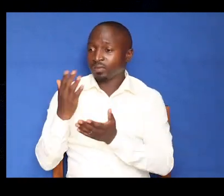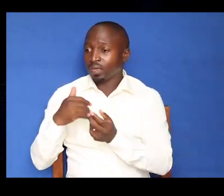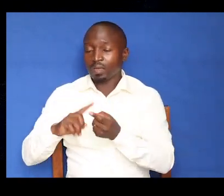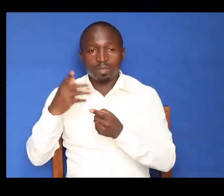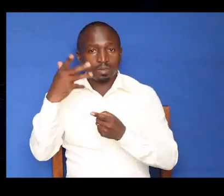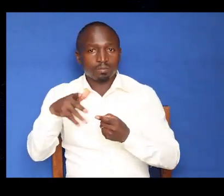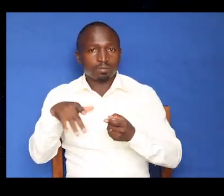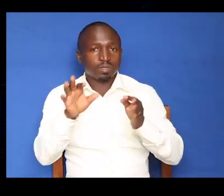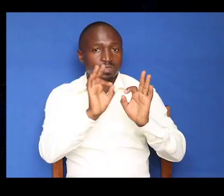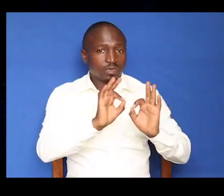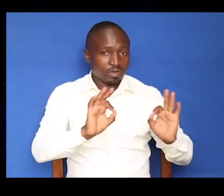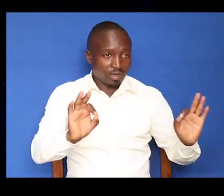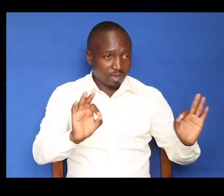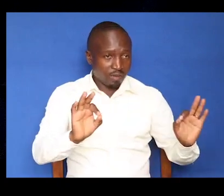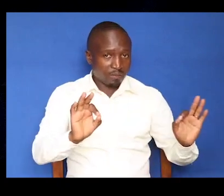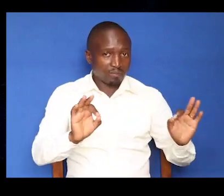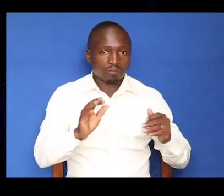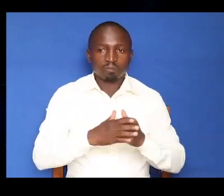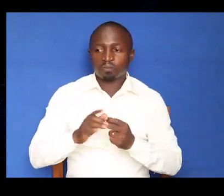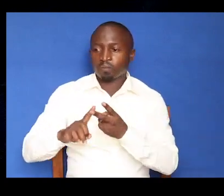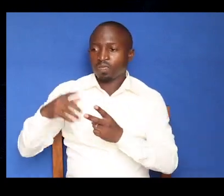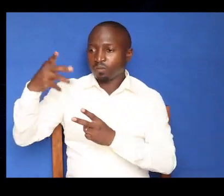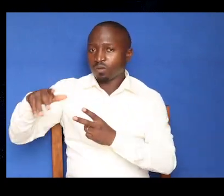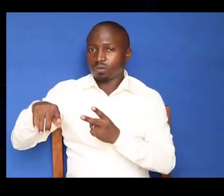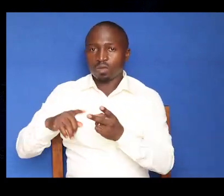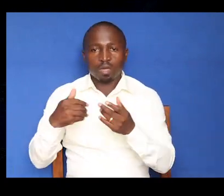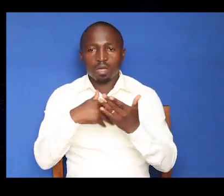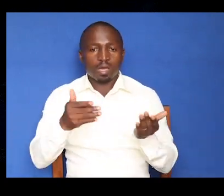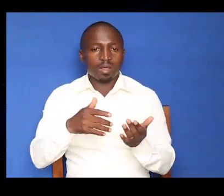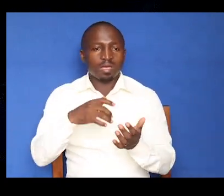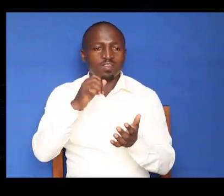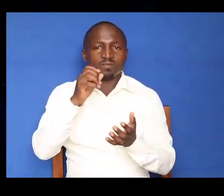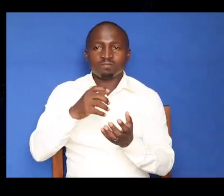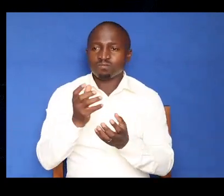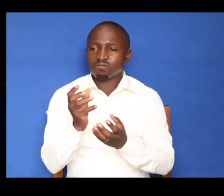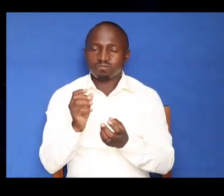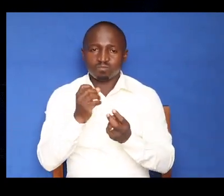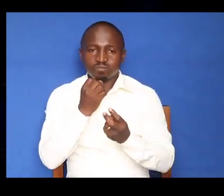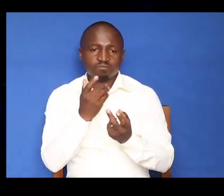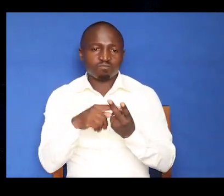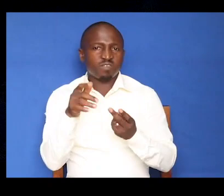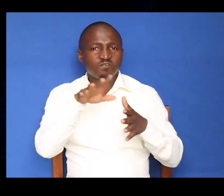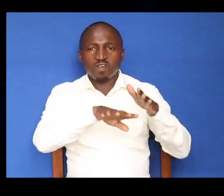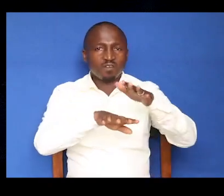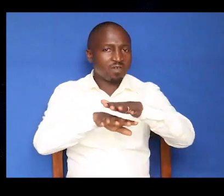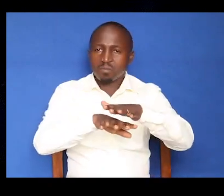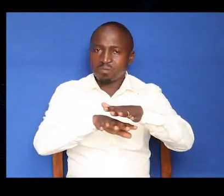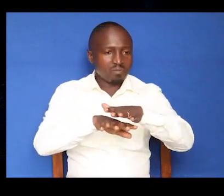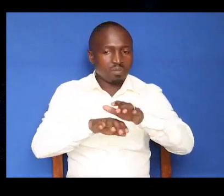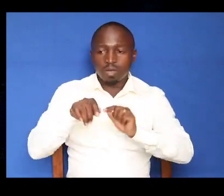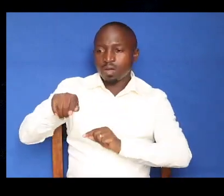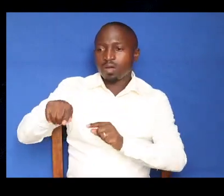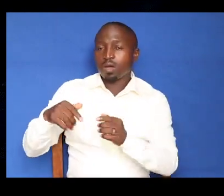polyps need clear water, water free from sediments, and thus